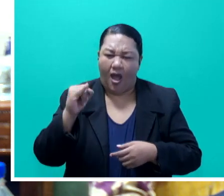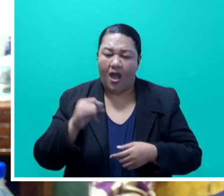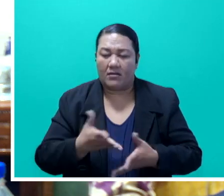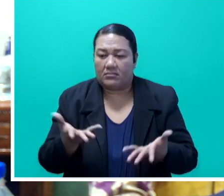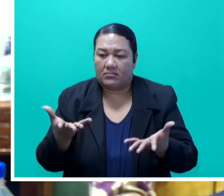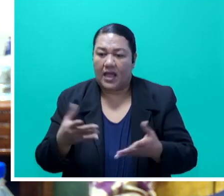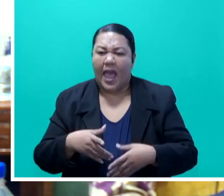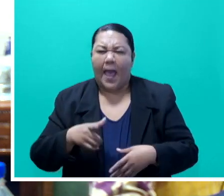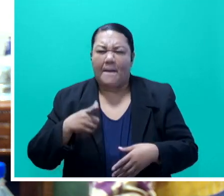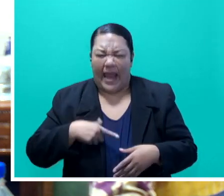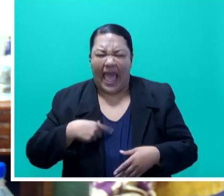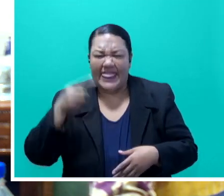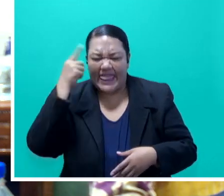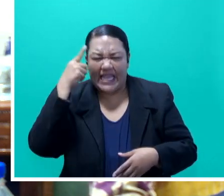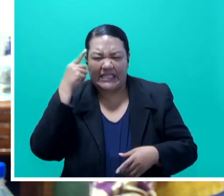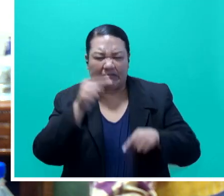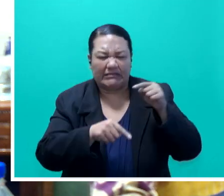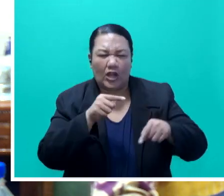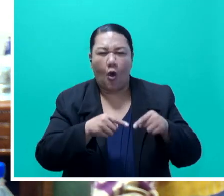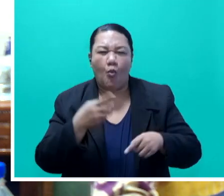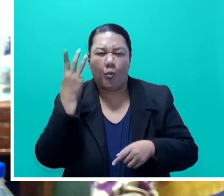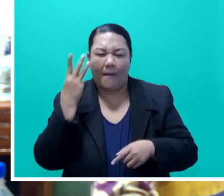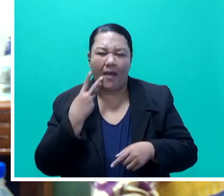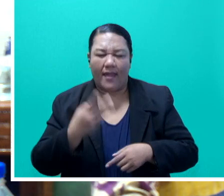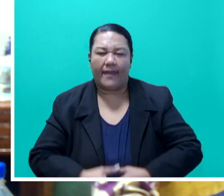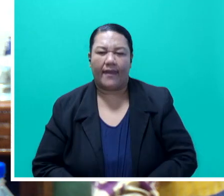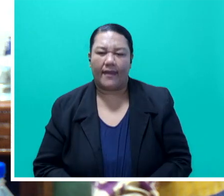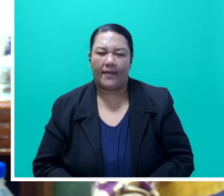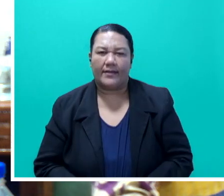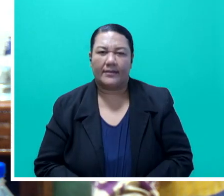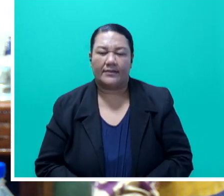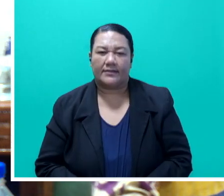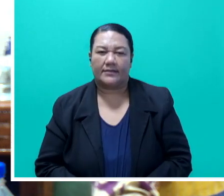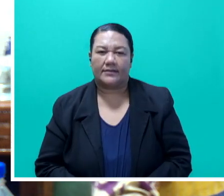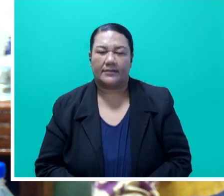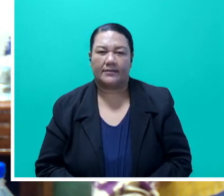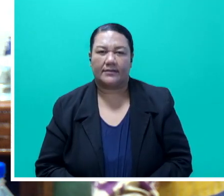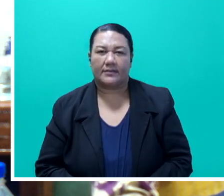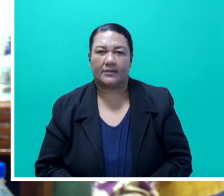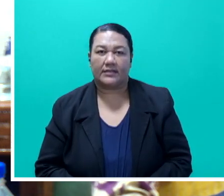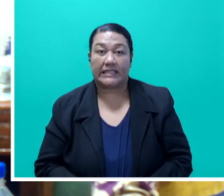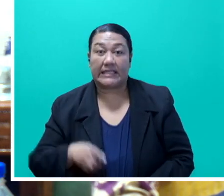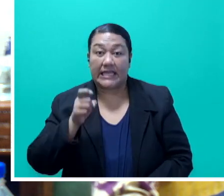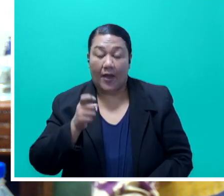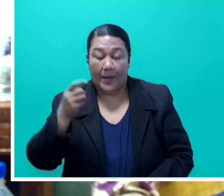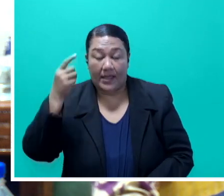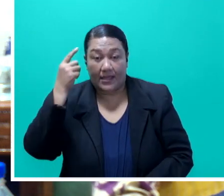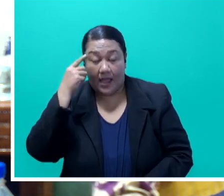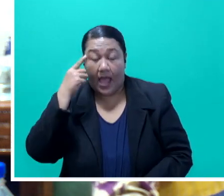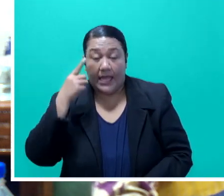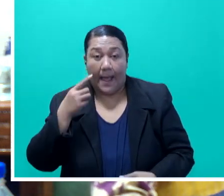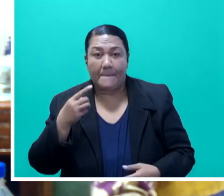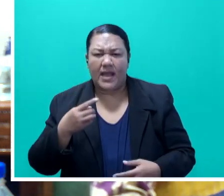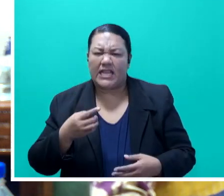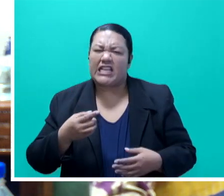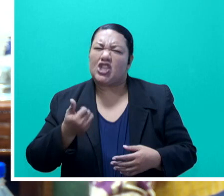women who are highly intelligent. They don't mind actually having a useful discussion, a constructive discussion, but